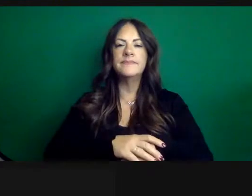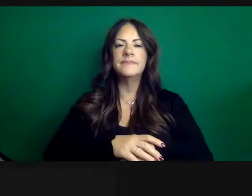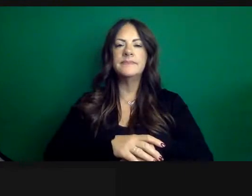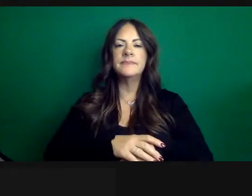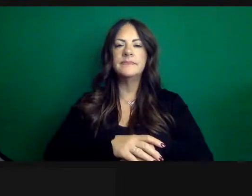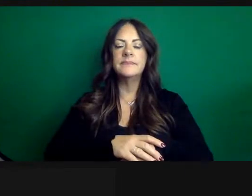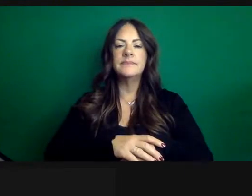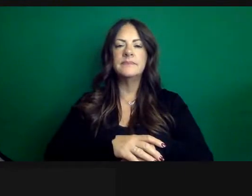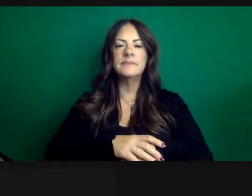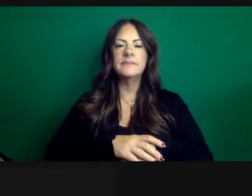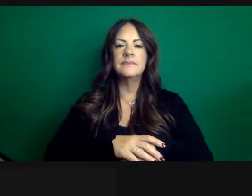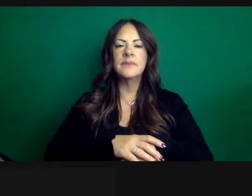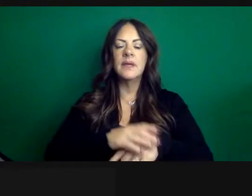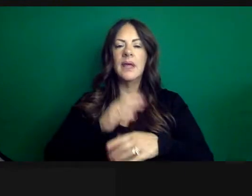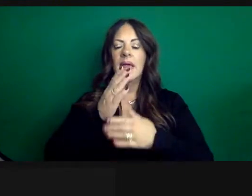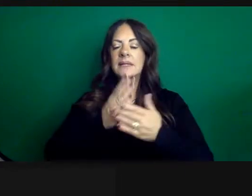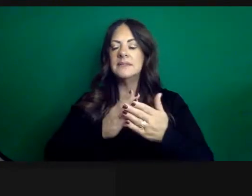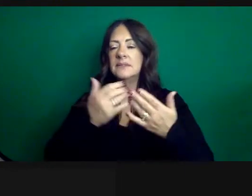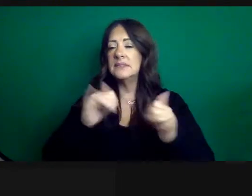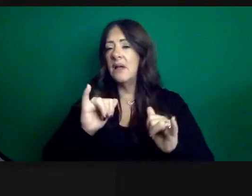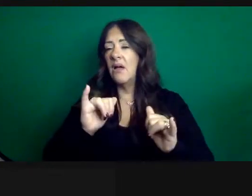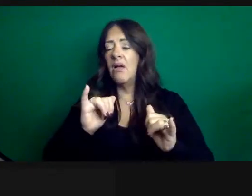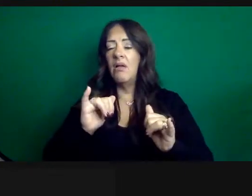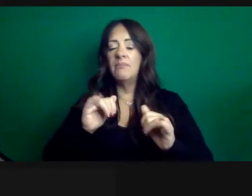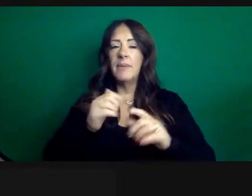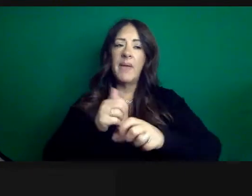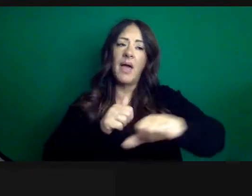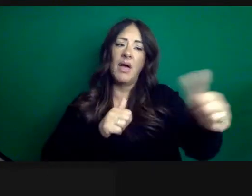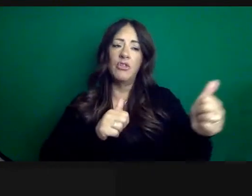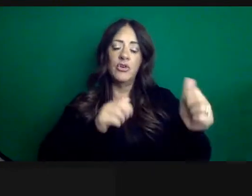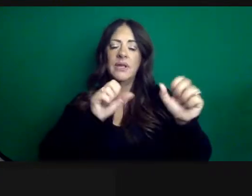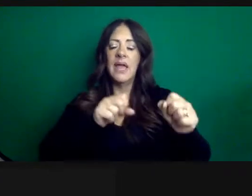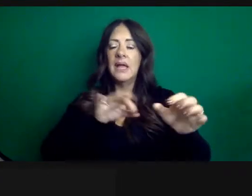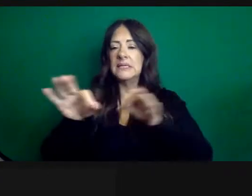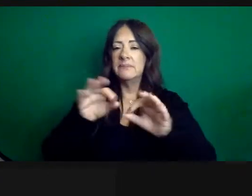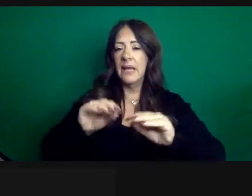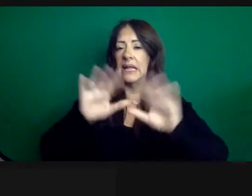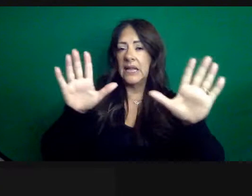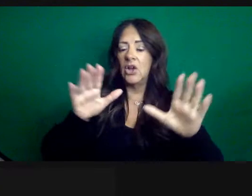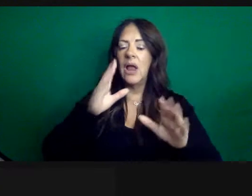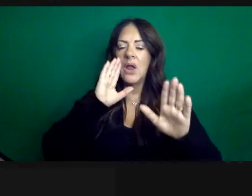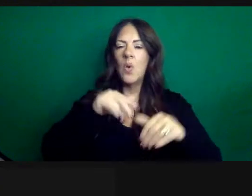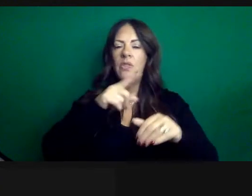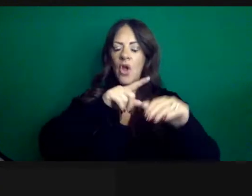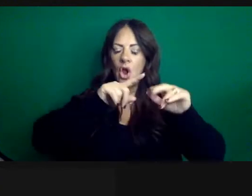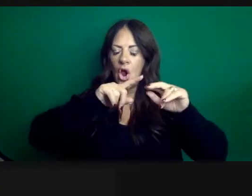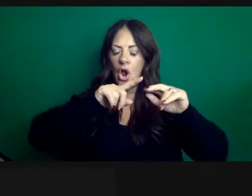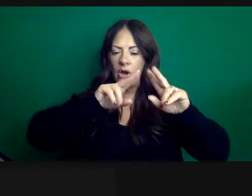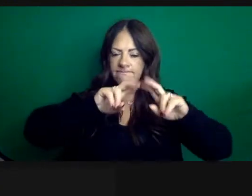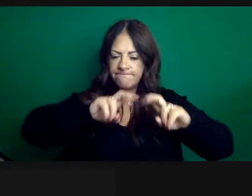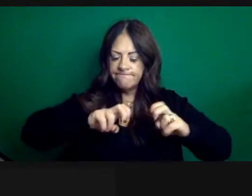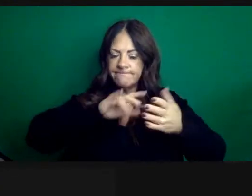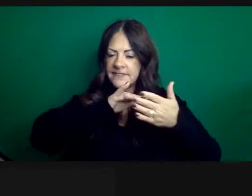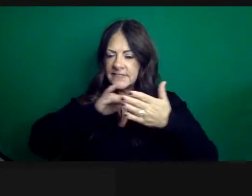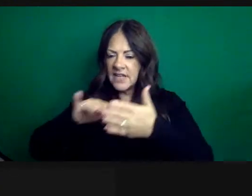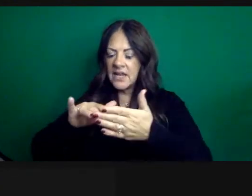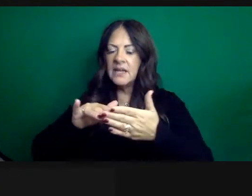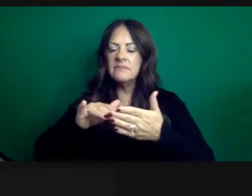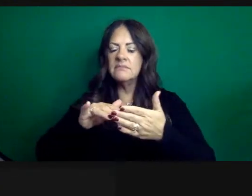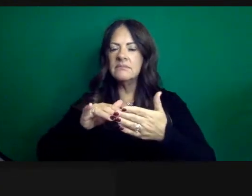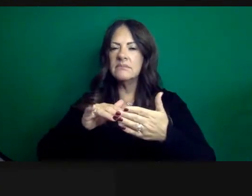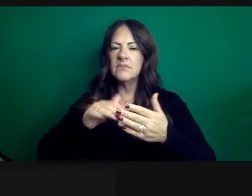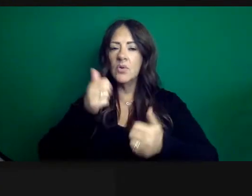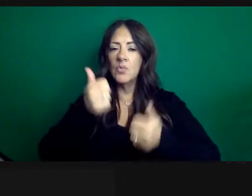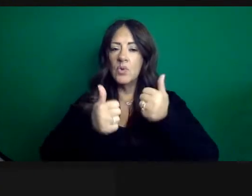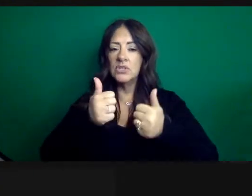not, others may be, and we can update you, clear. I know they're looking at that variant to determine whether it